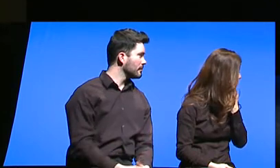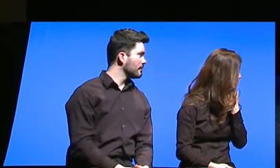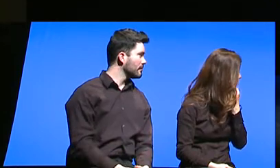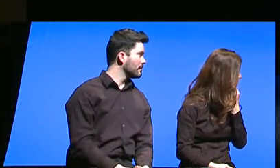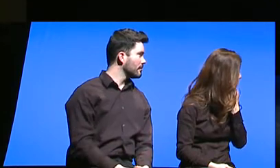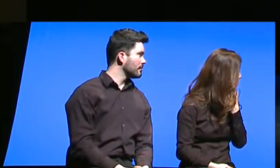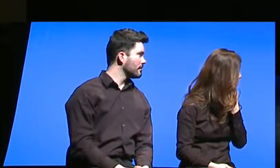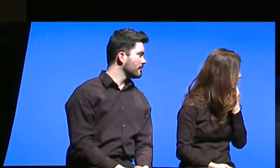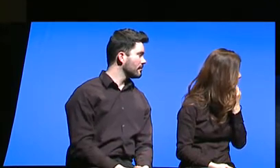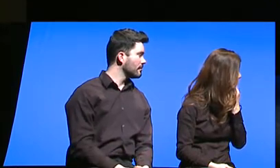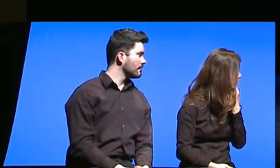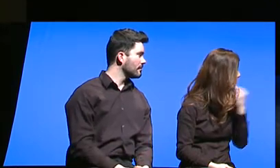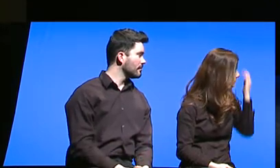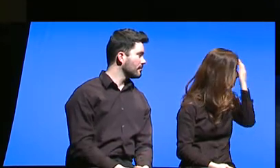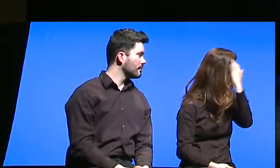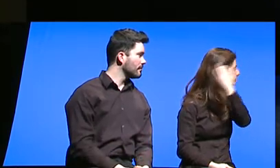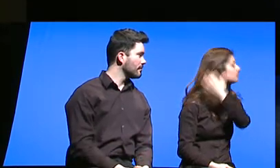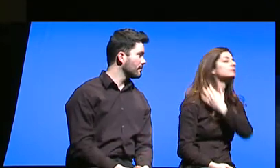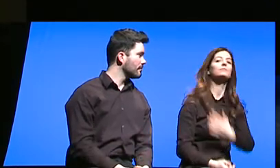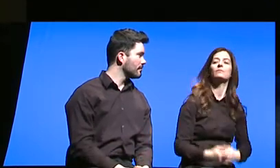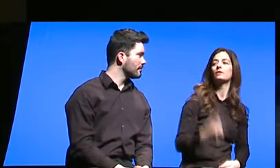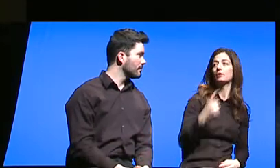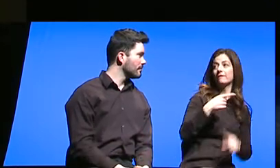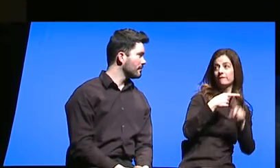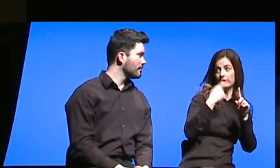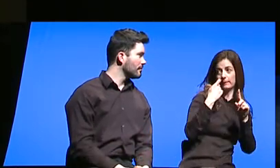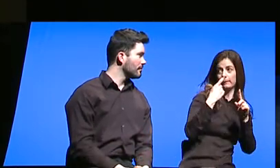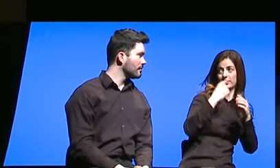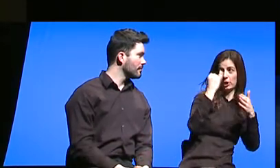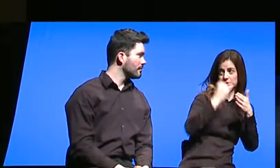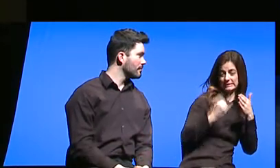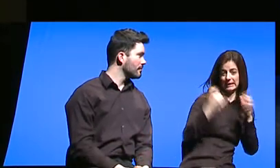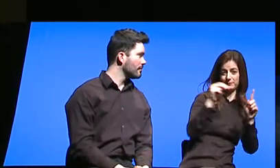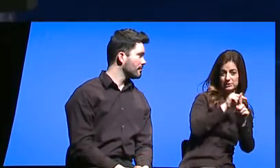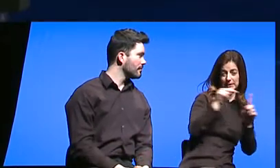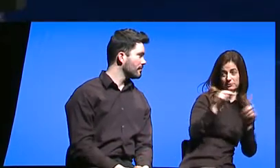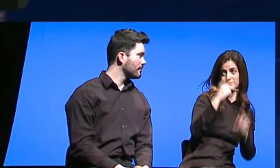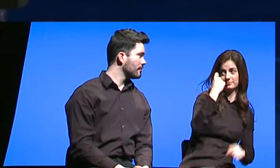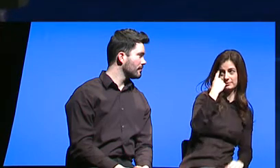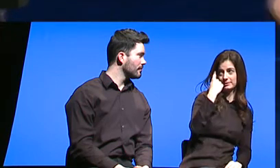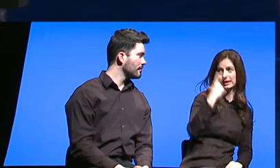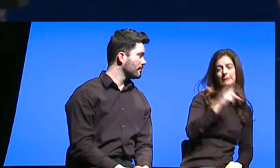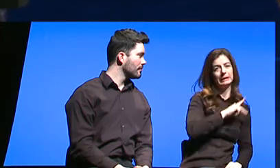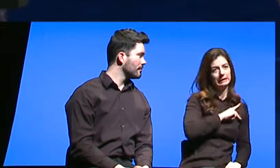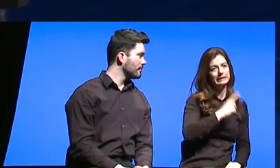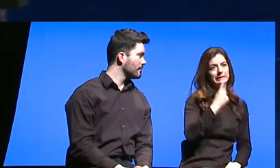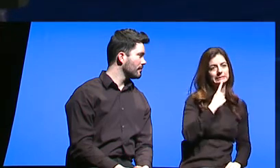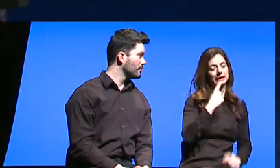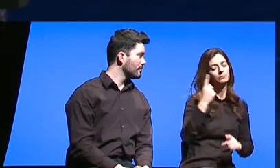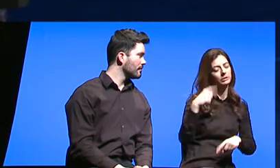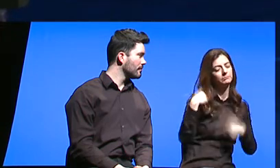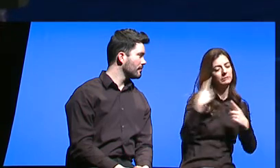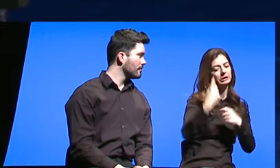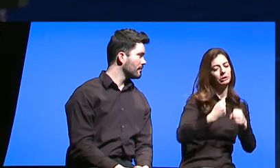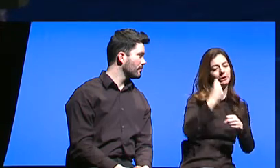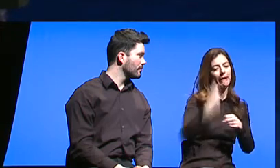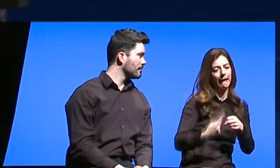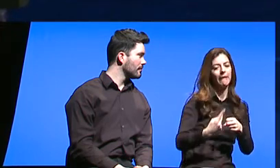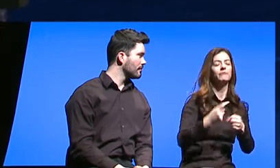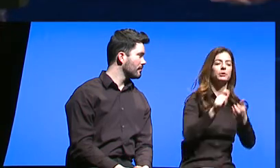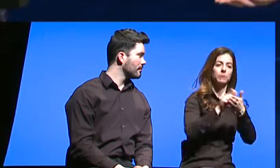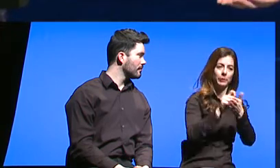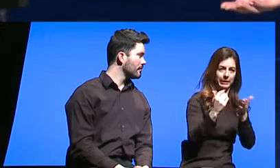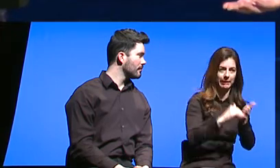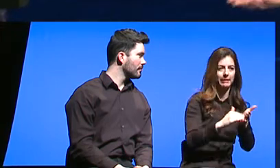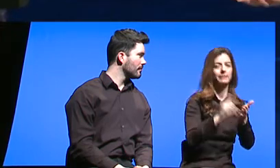I just want to add something from an artistic point of view. Like Kadeen said, you know, we've been doing this for a while. We have rewritten the passage several times. When we